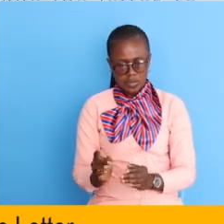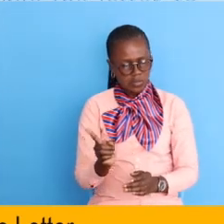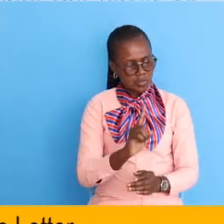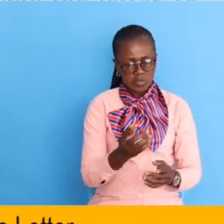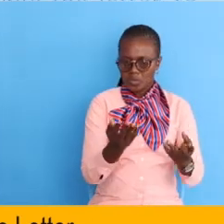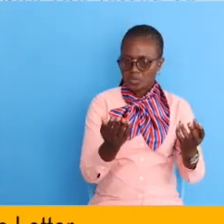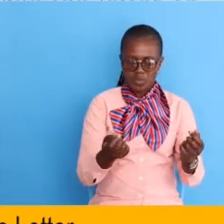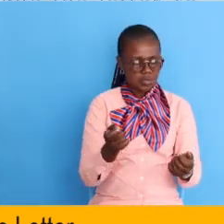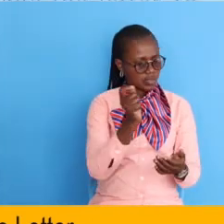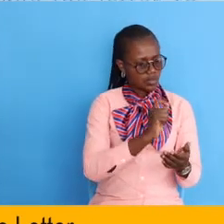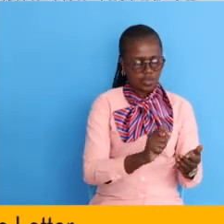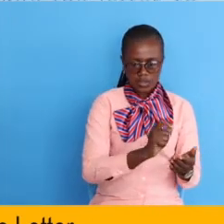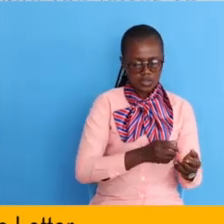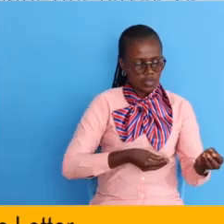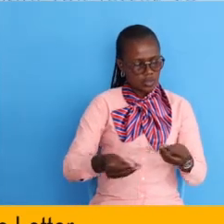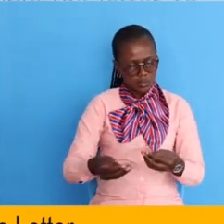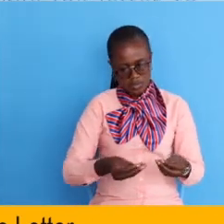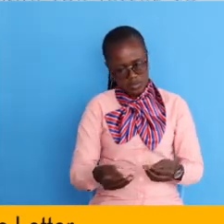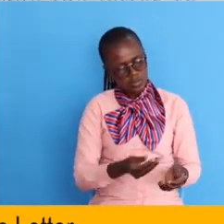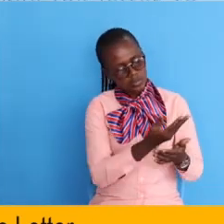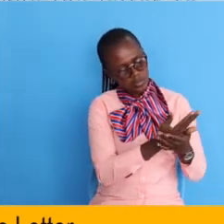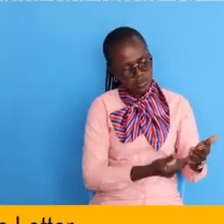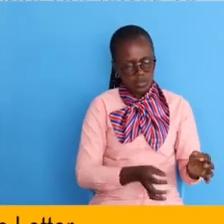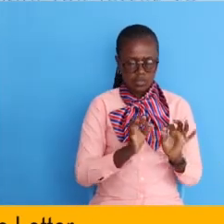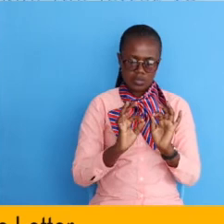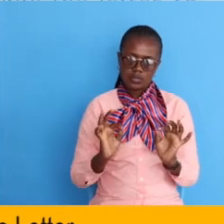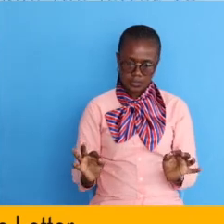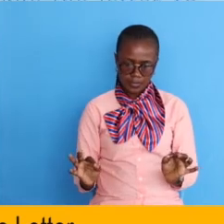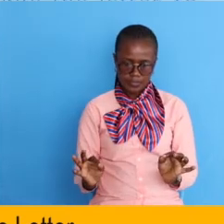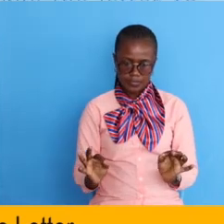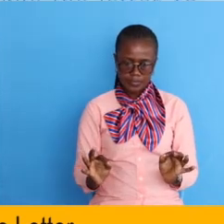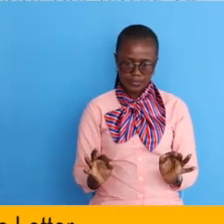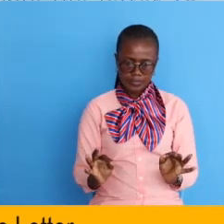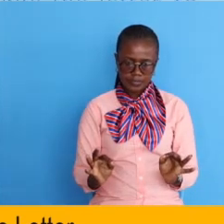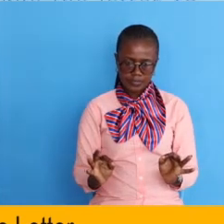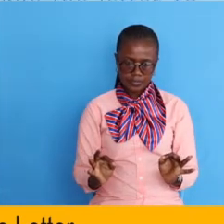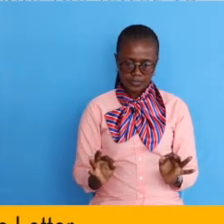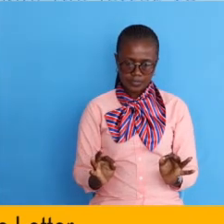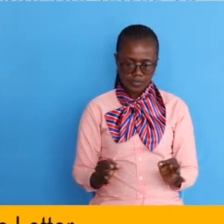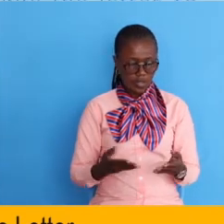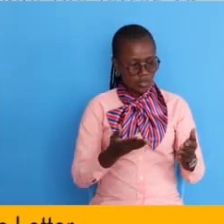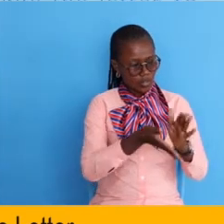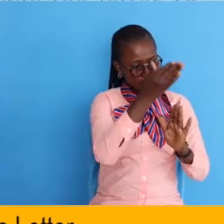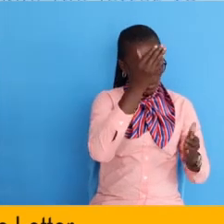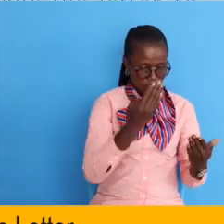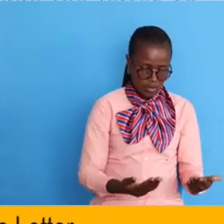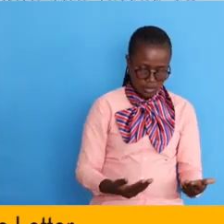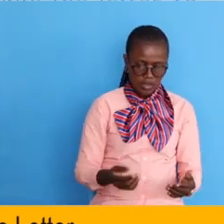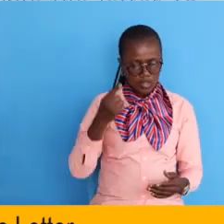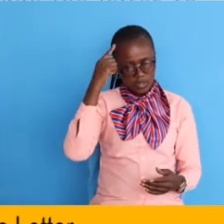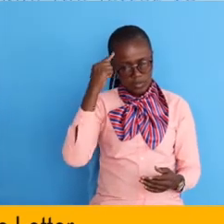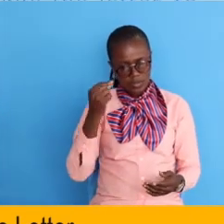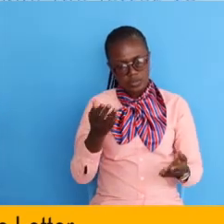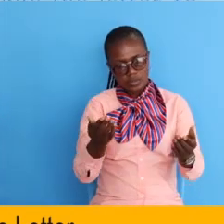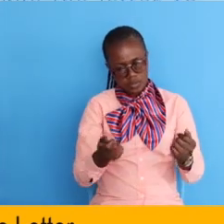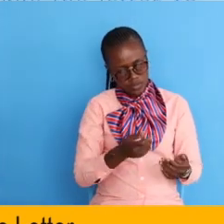position to write a good business transaction letter. So as for now, I believe you